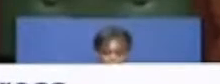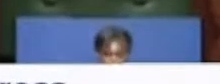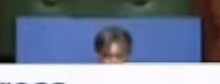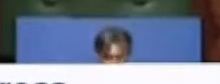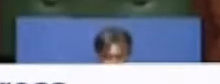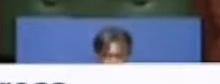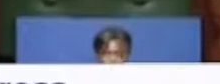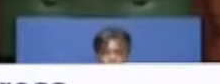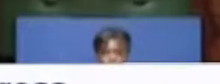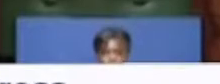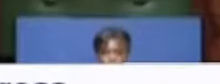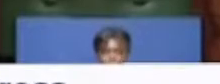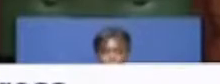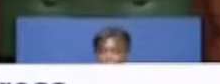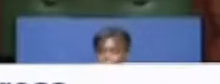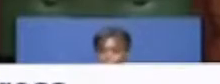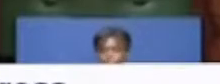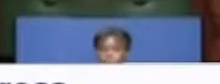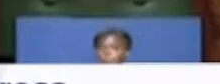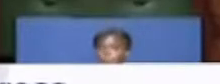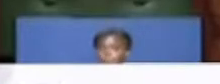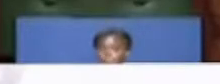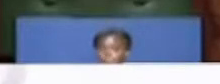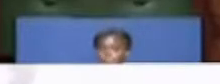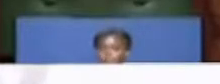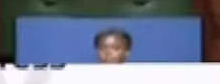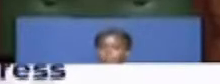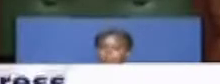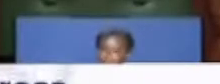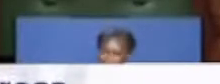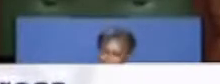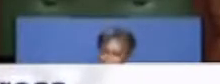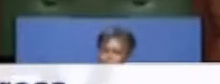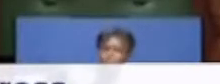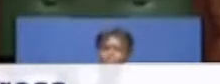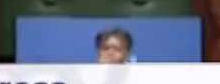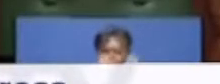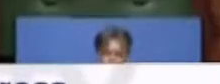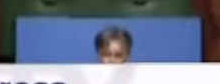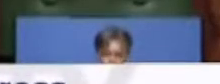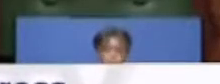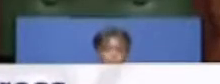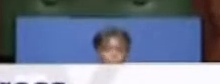is, I believe, the most urgent task facing Kenyans today.